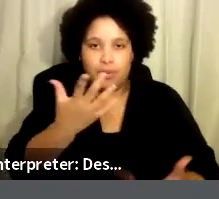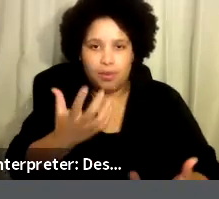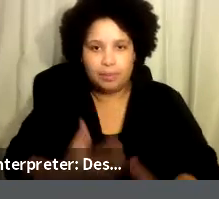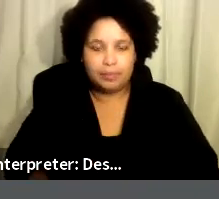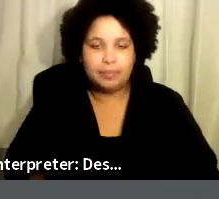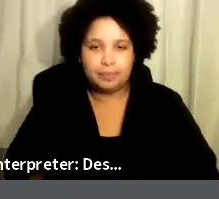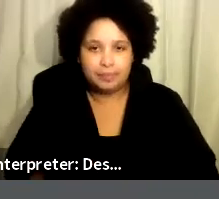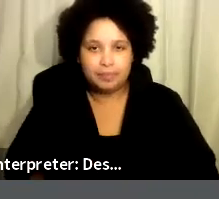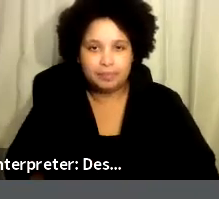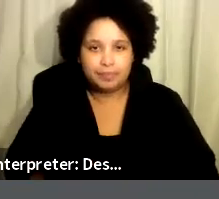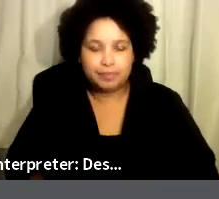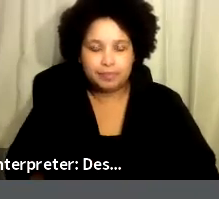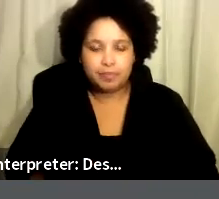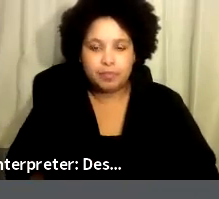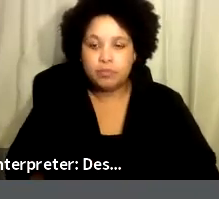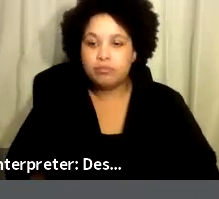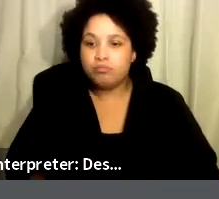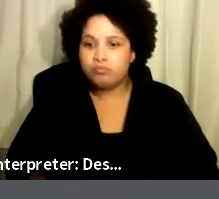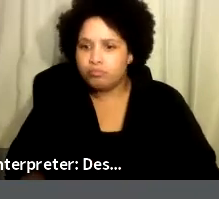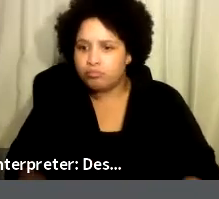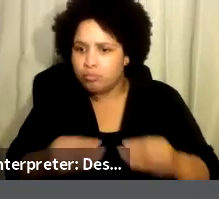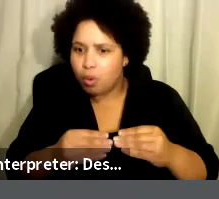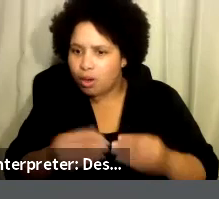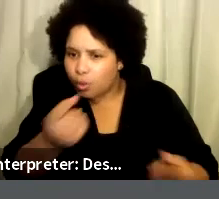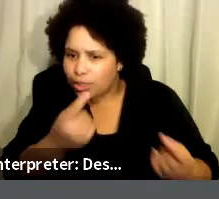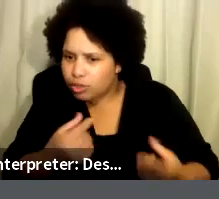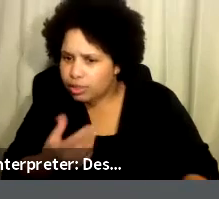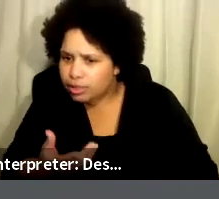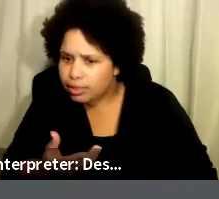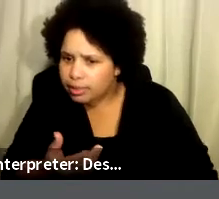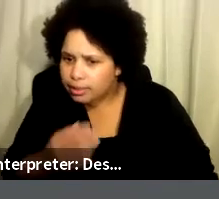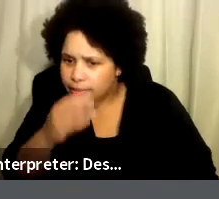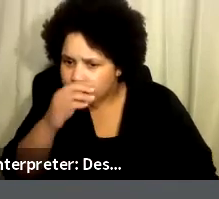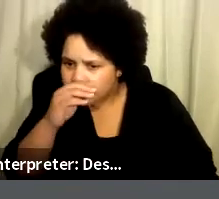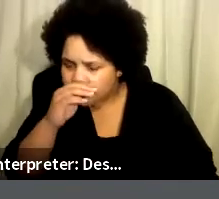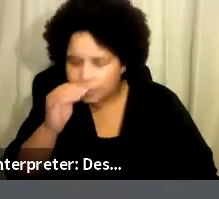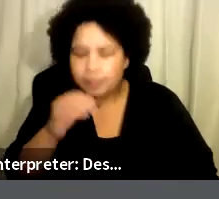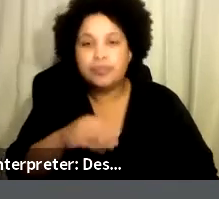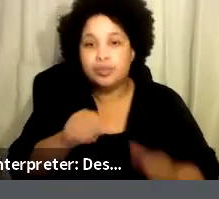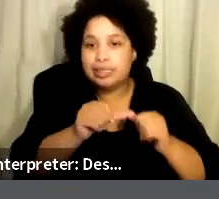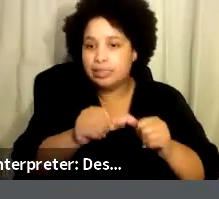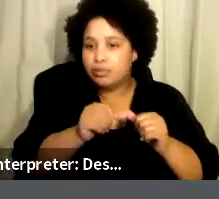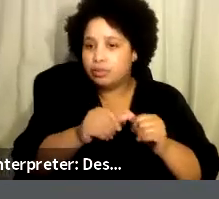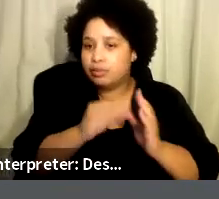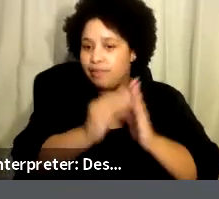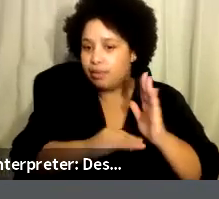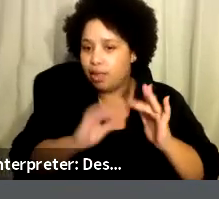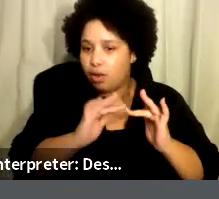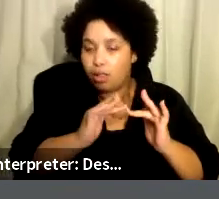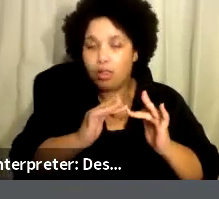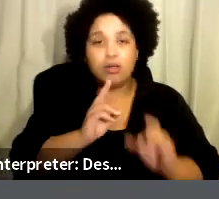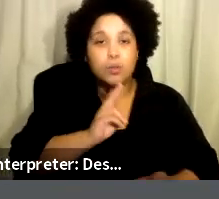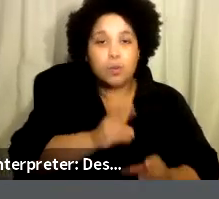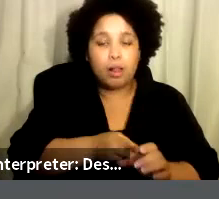Were there other questions? Again, if as you guys are filling out the online